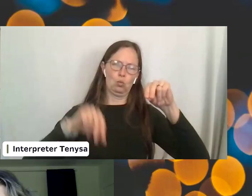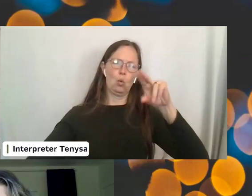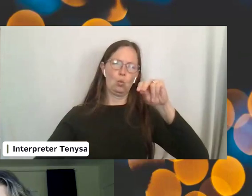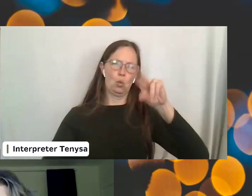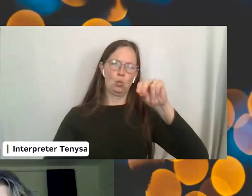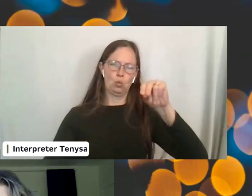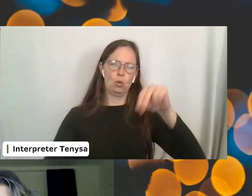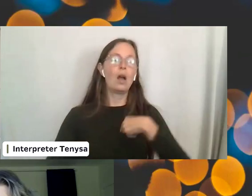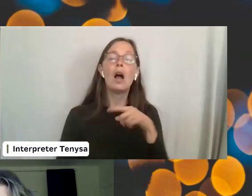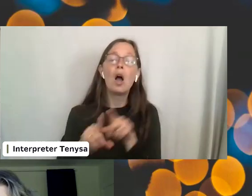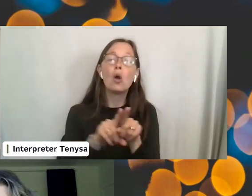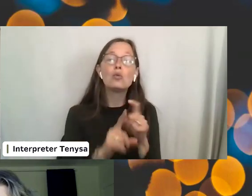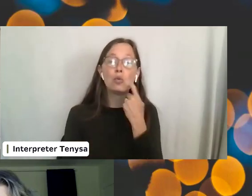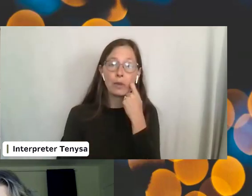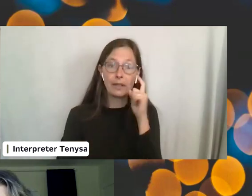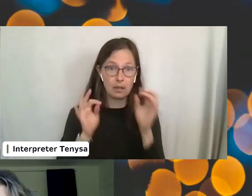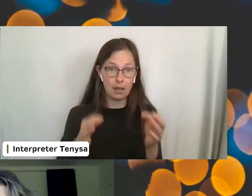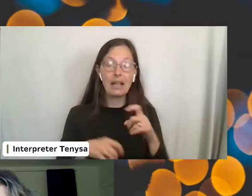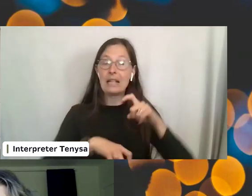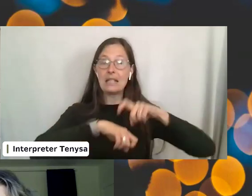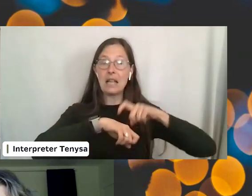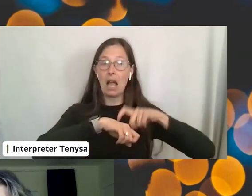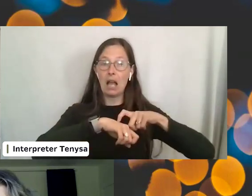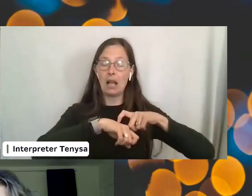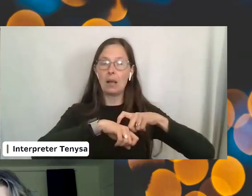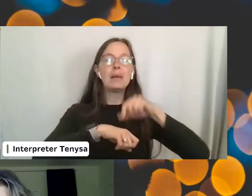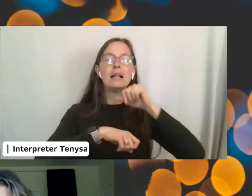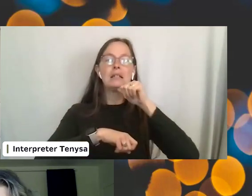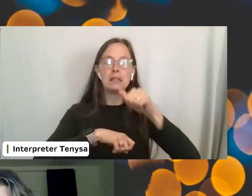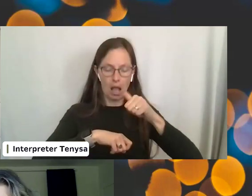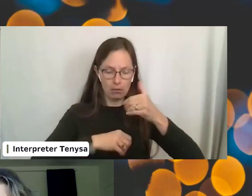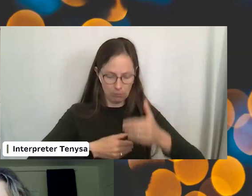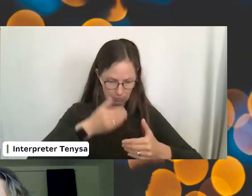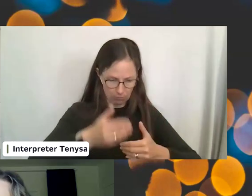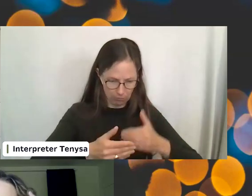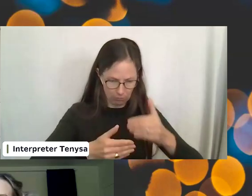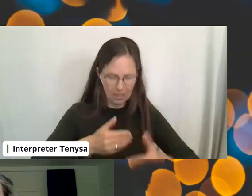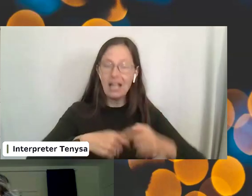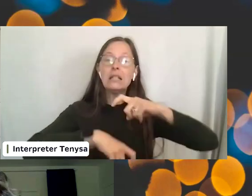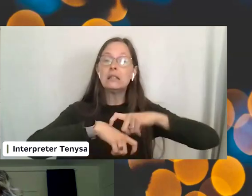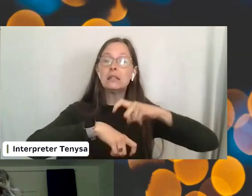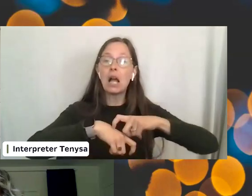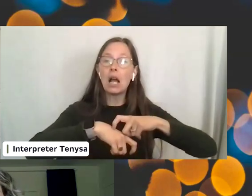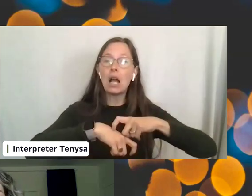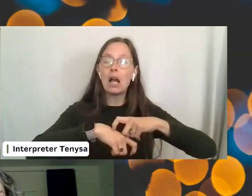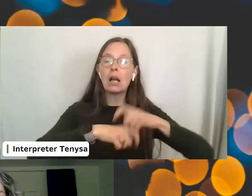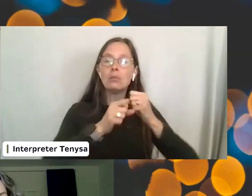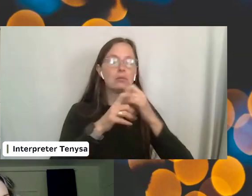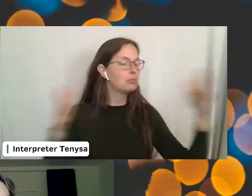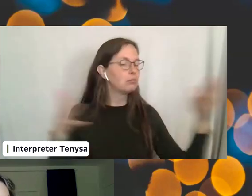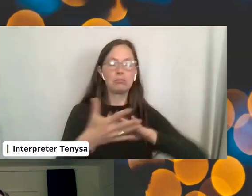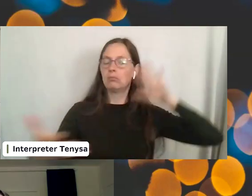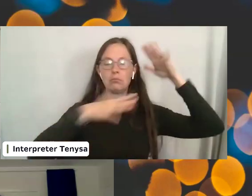No, because I also recently have decided that time is not linear. Time is expansive. Time is a And construct. even if